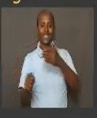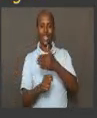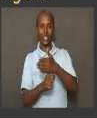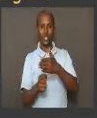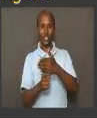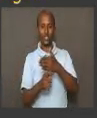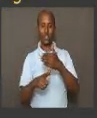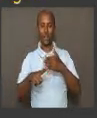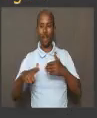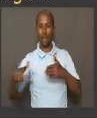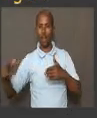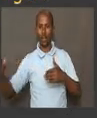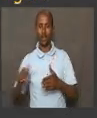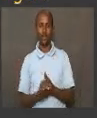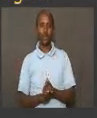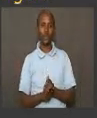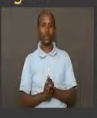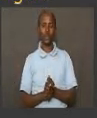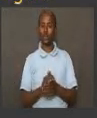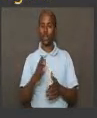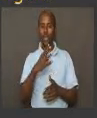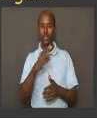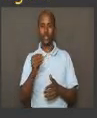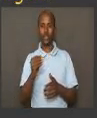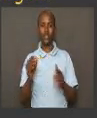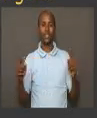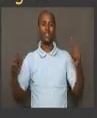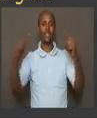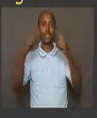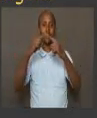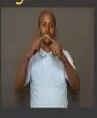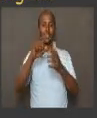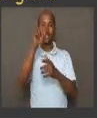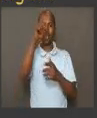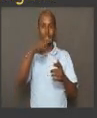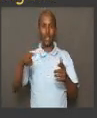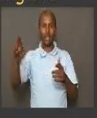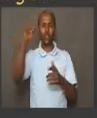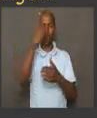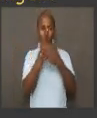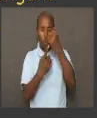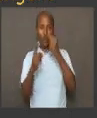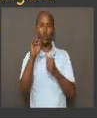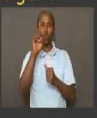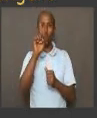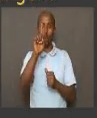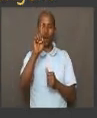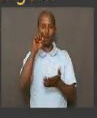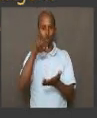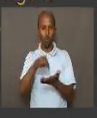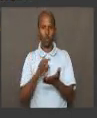tangent line, and it intersects the circle at only 1 point.